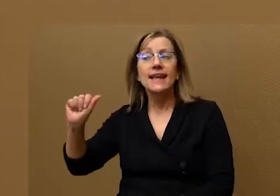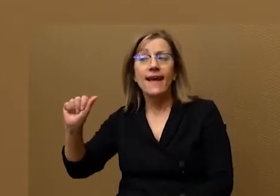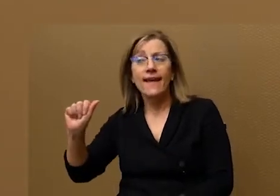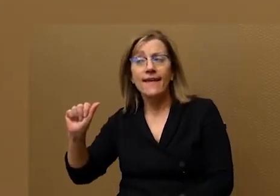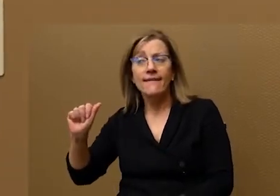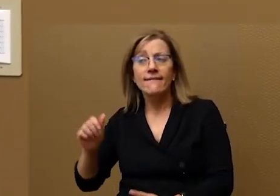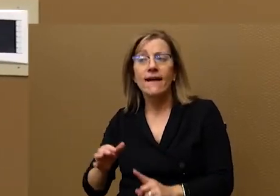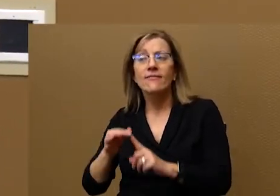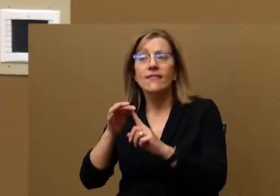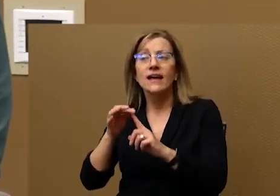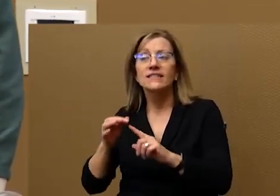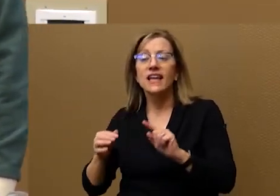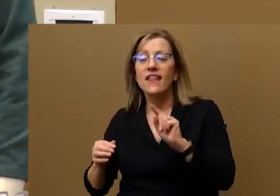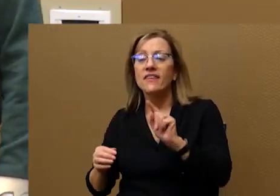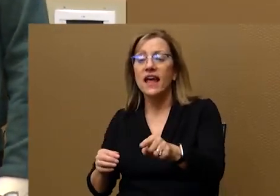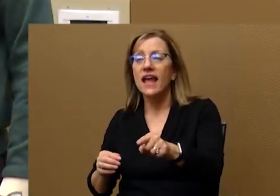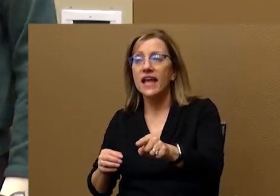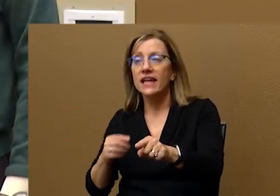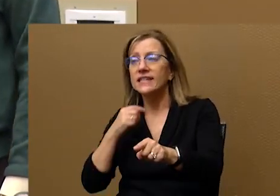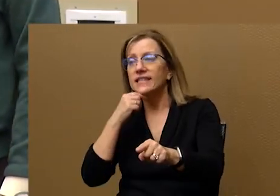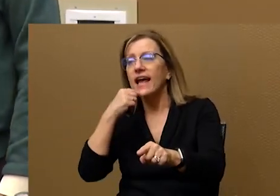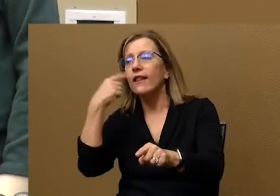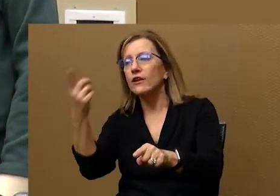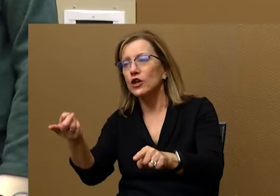unless they tell you.